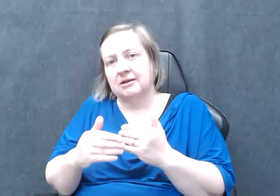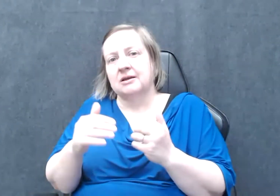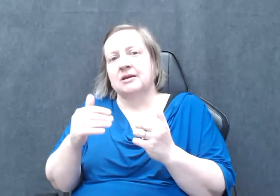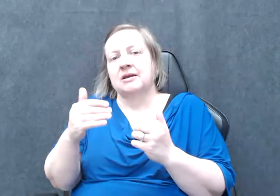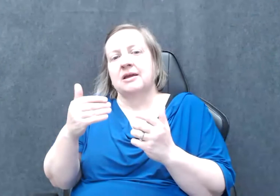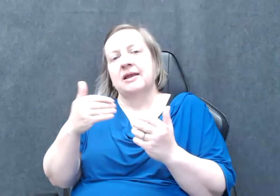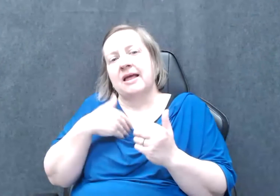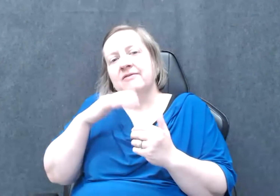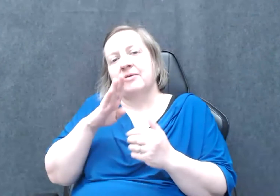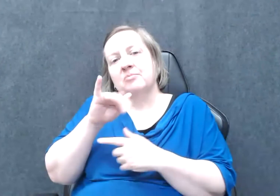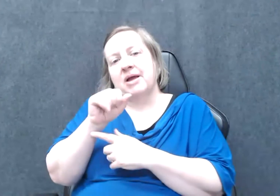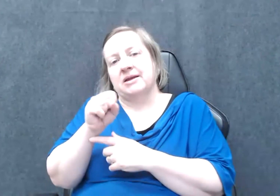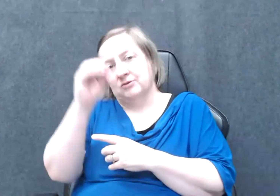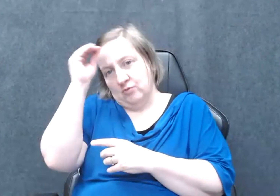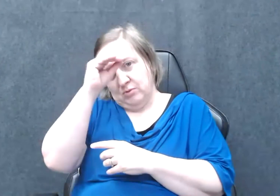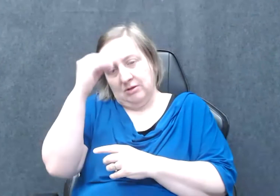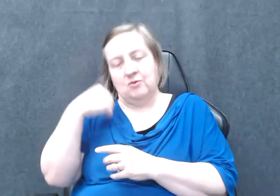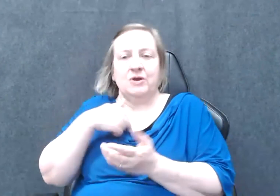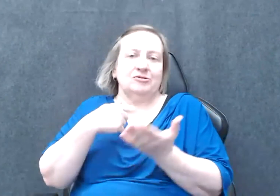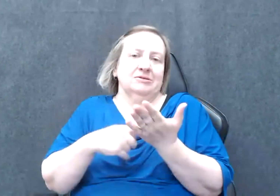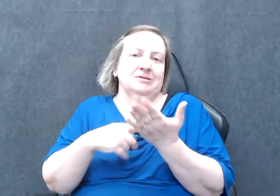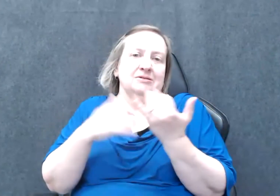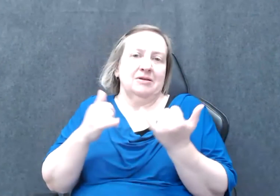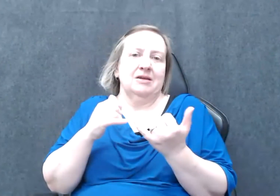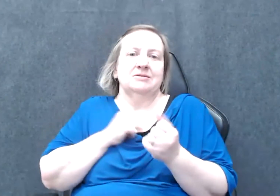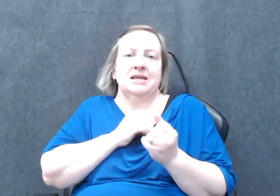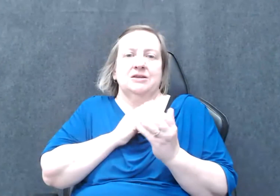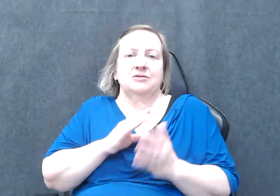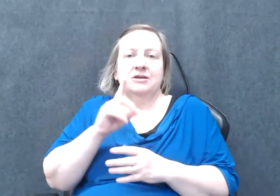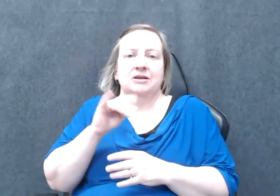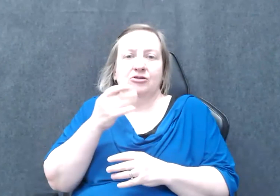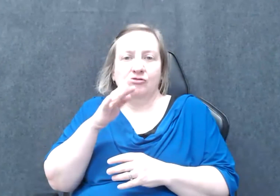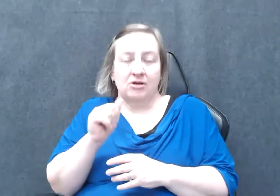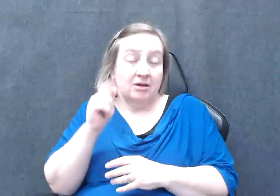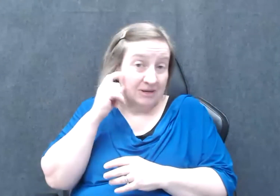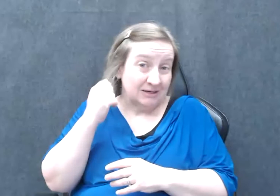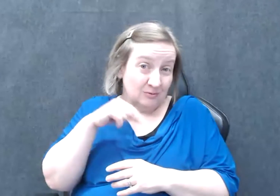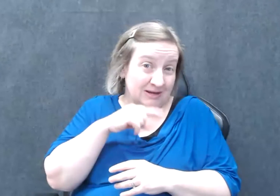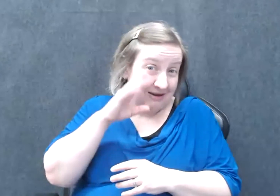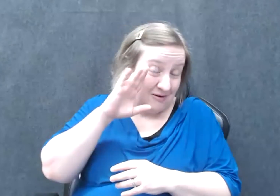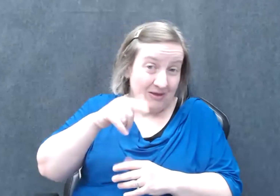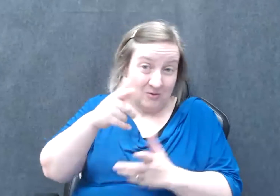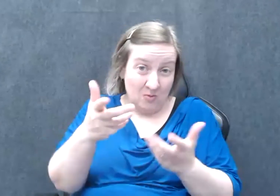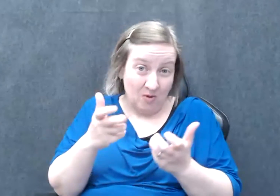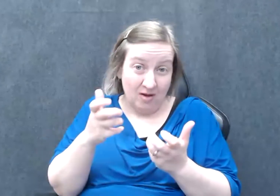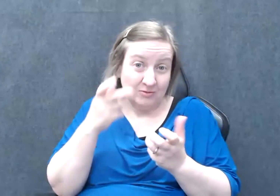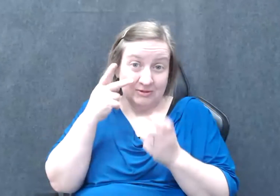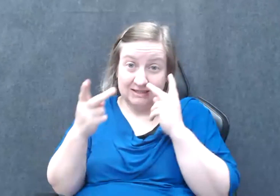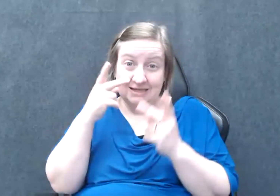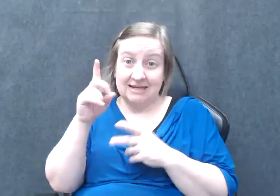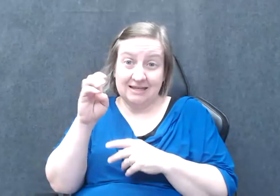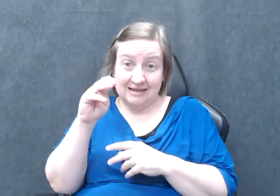opinions. And so we are in discussion right now, Senator Dhingra, because we realize that is what you guys want. You want to see the